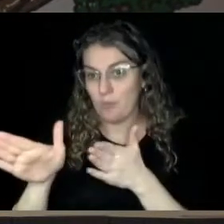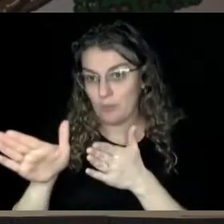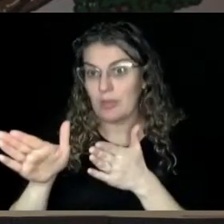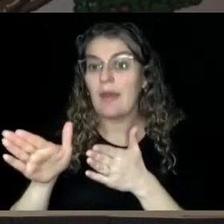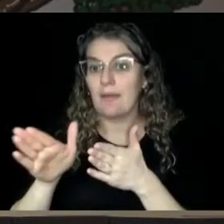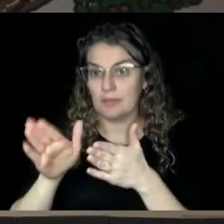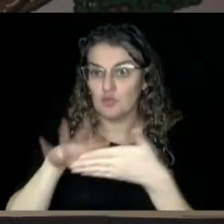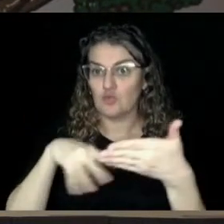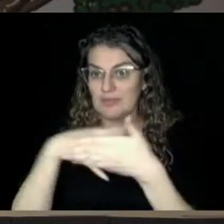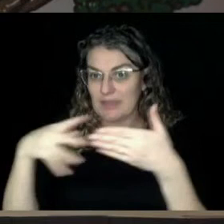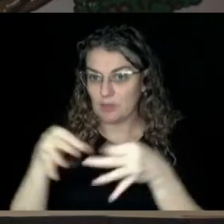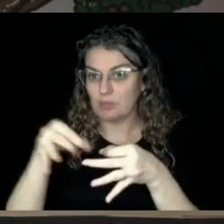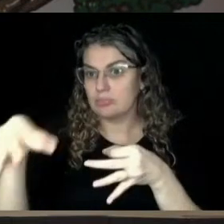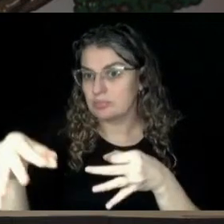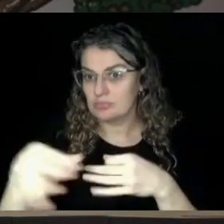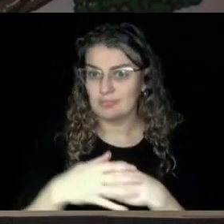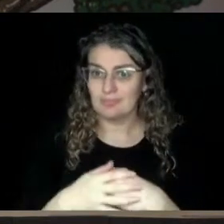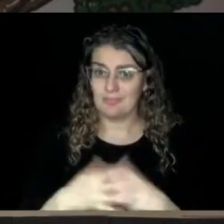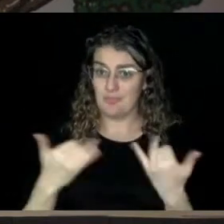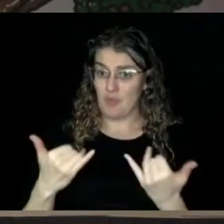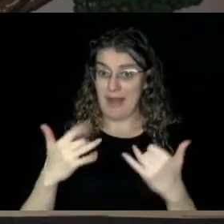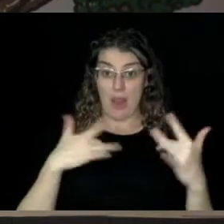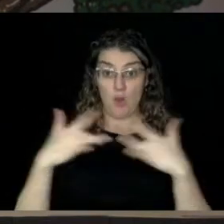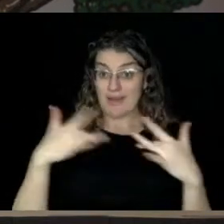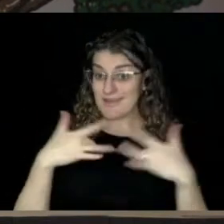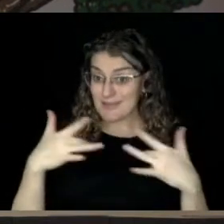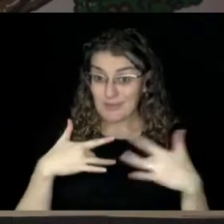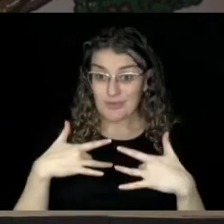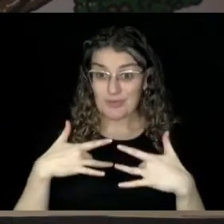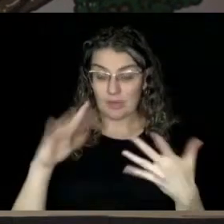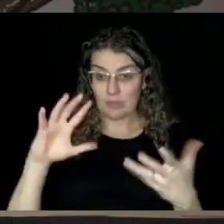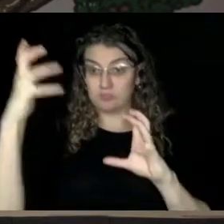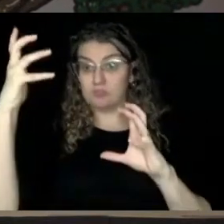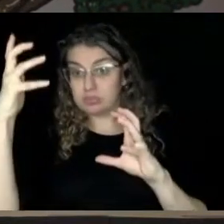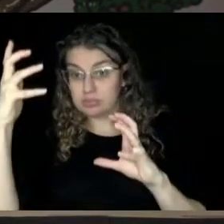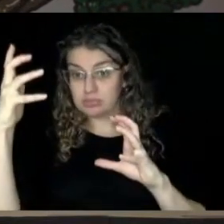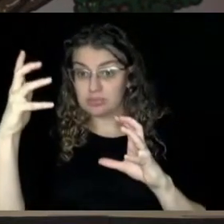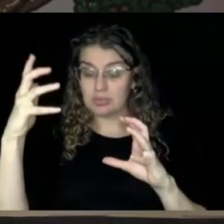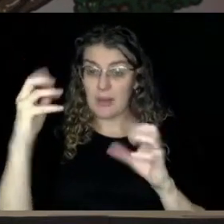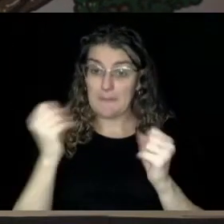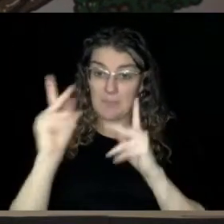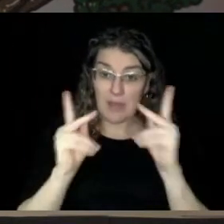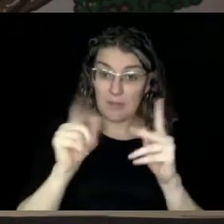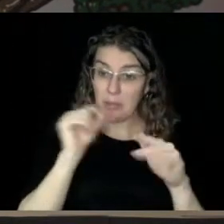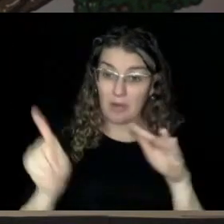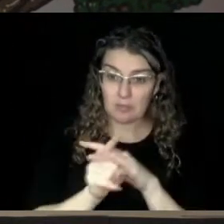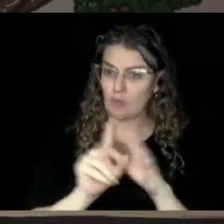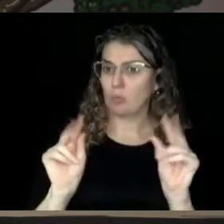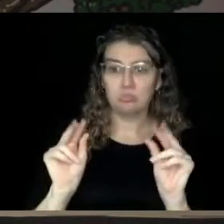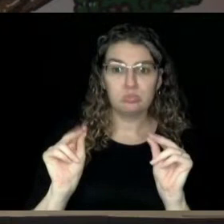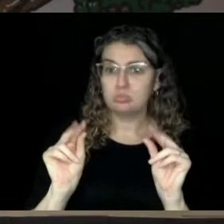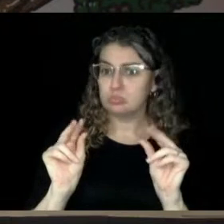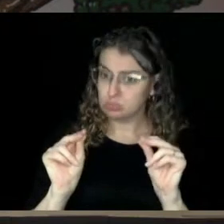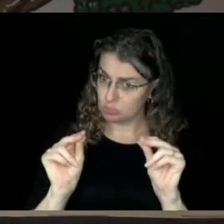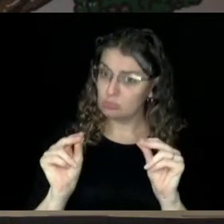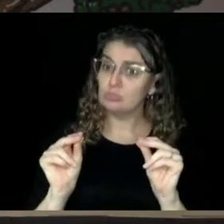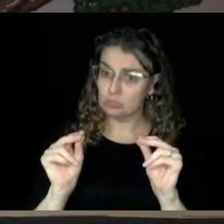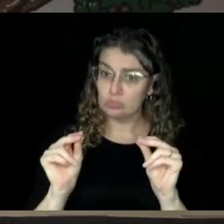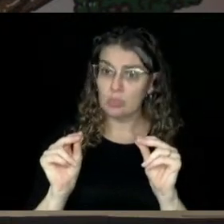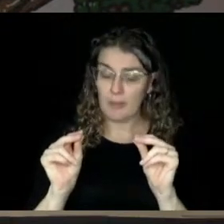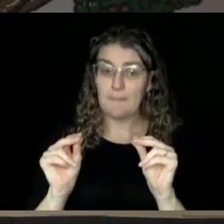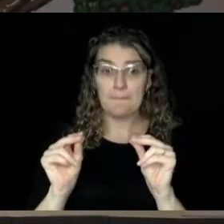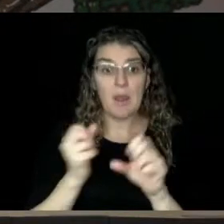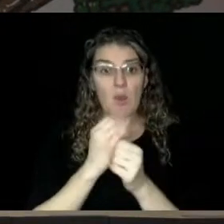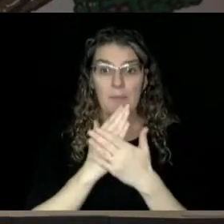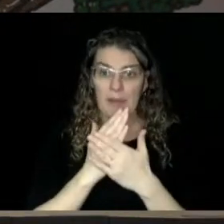not concerned that it's going to be an issue, but we do know things happen, and we want to maximize the clinics as much as we